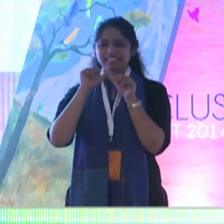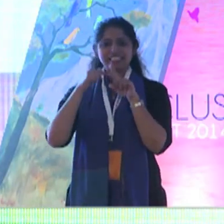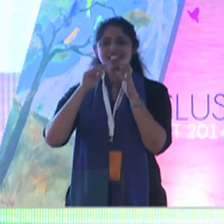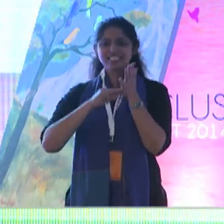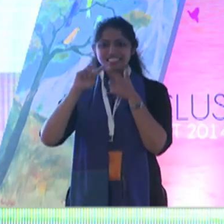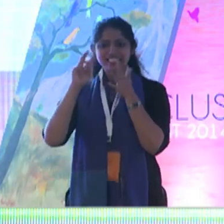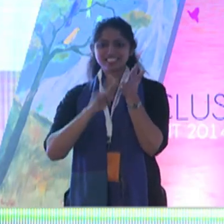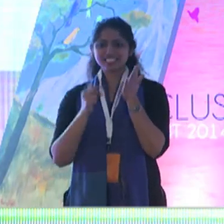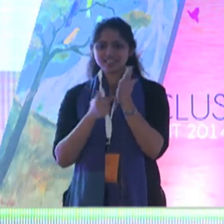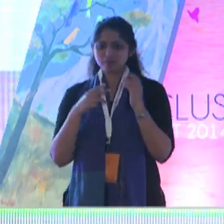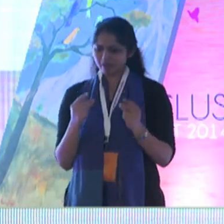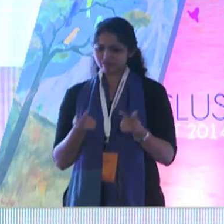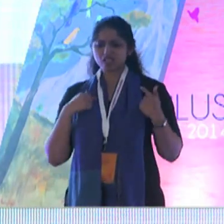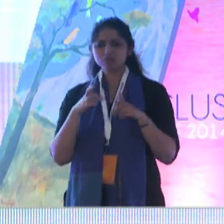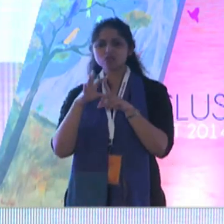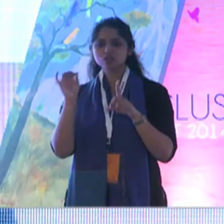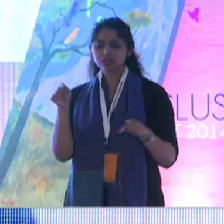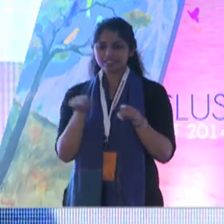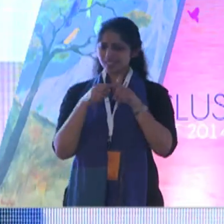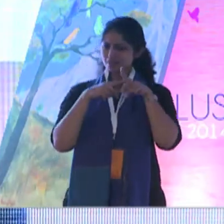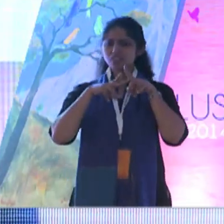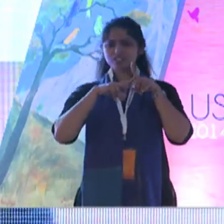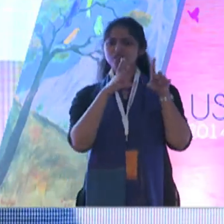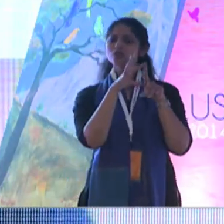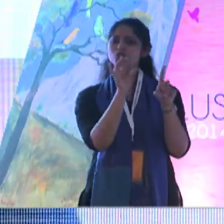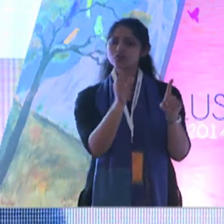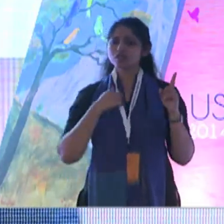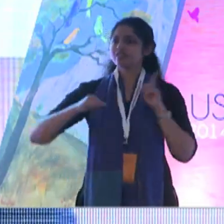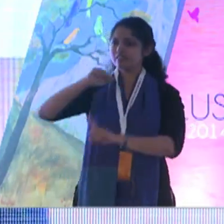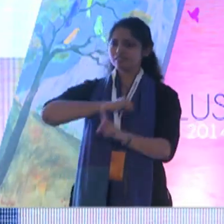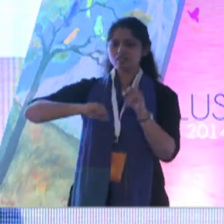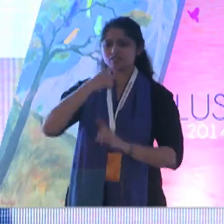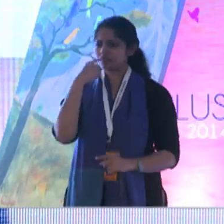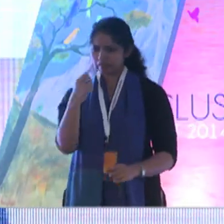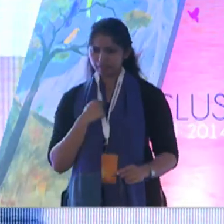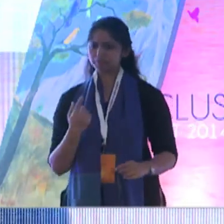the politicians. Because in this society, people tell me